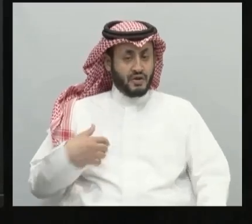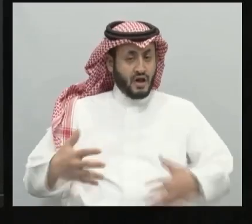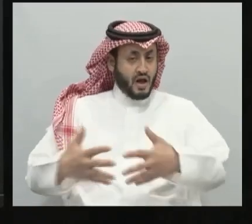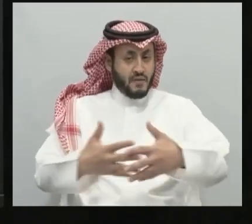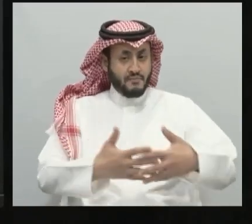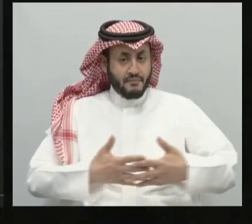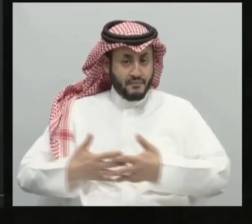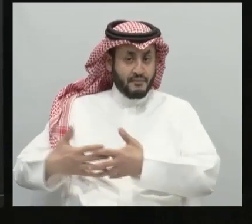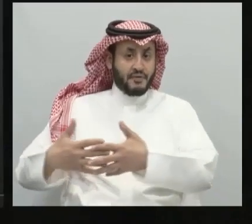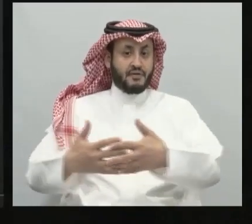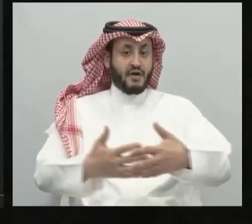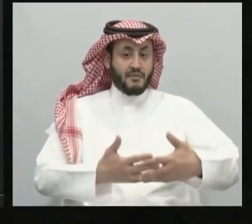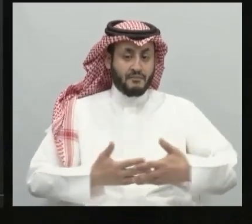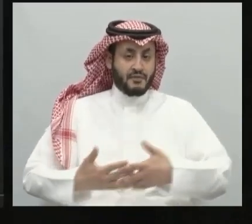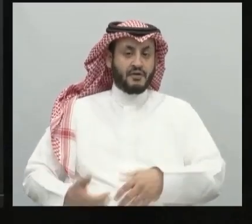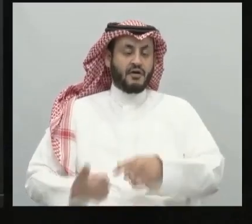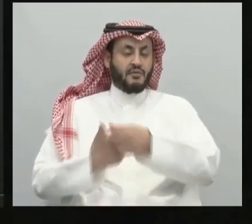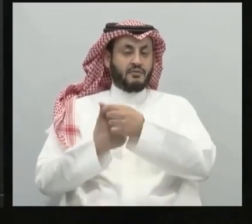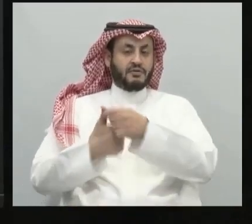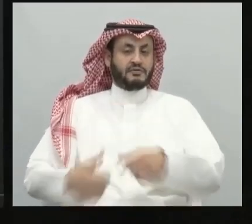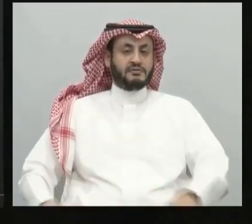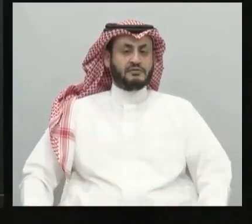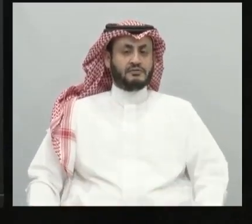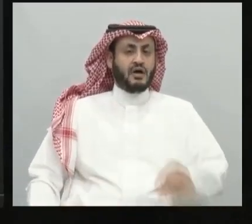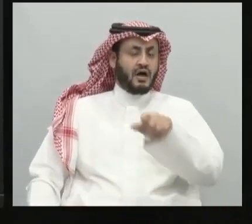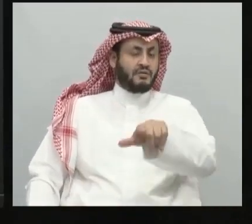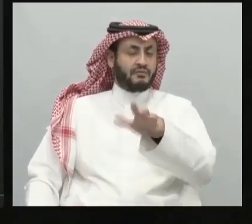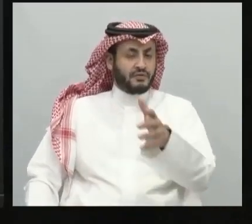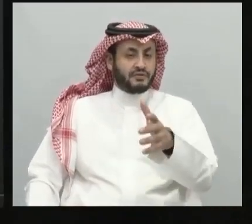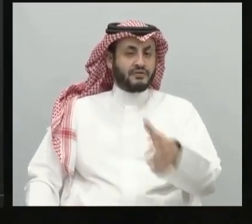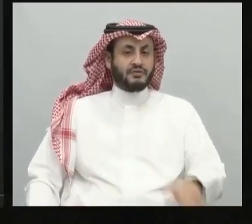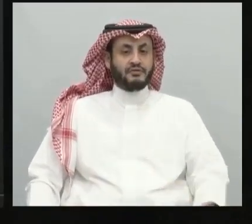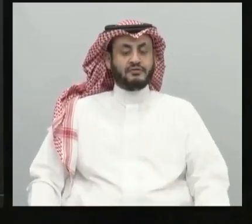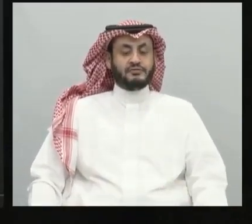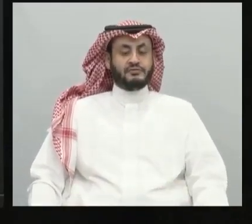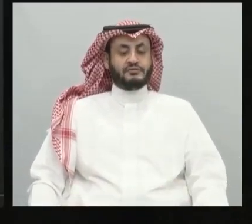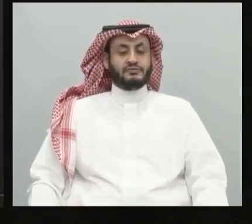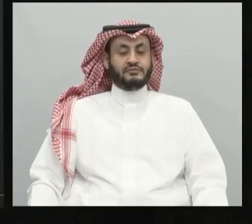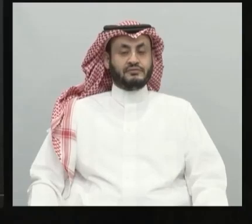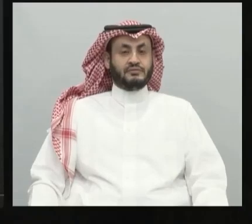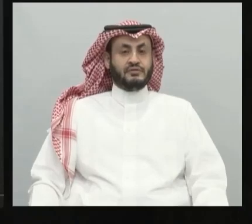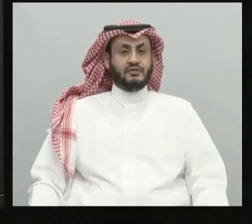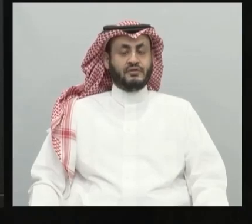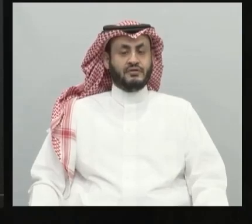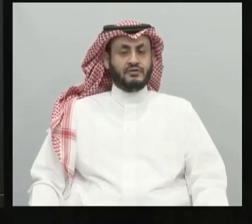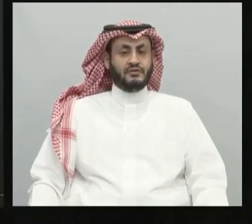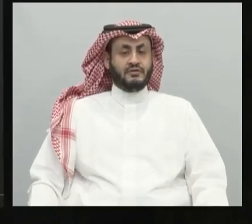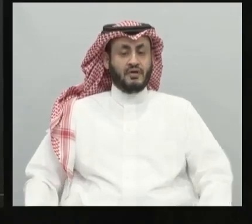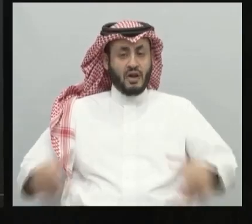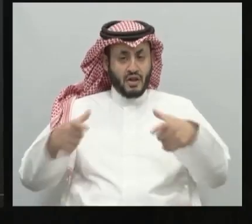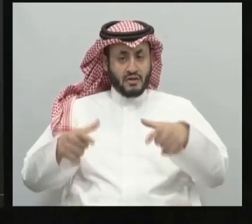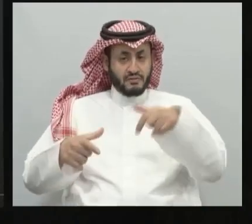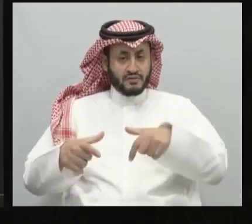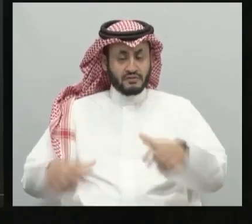States. People who live in United States called American. And their capital city is Washington,